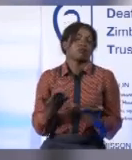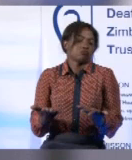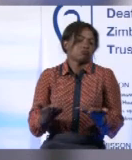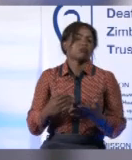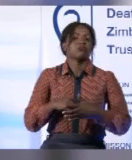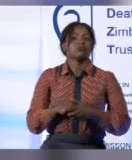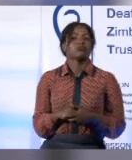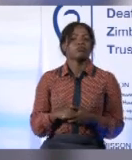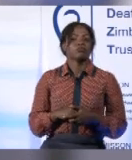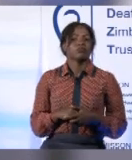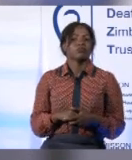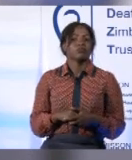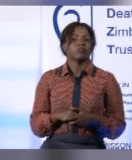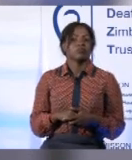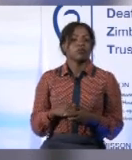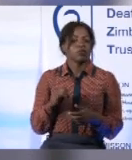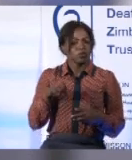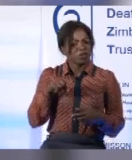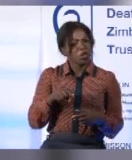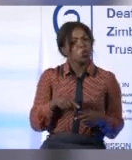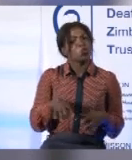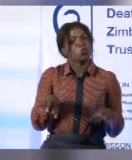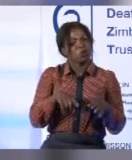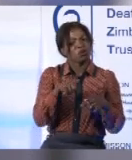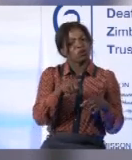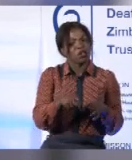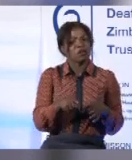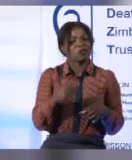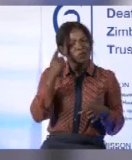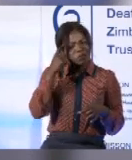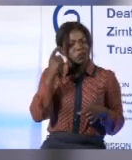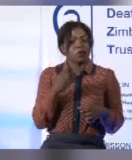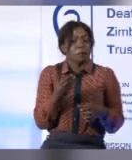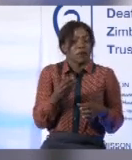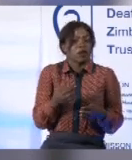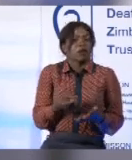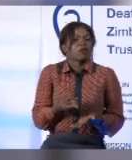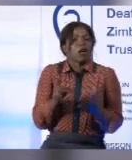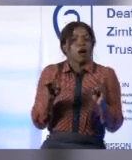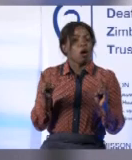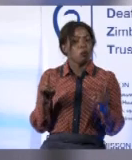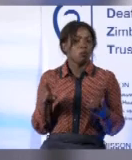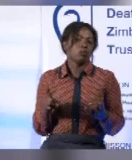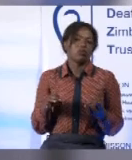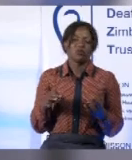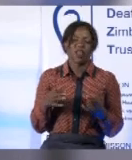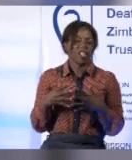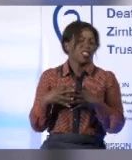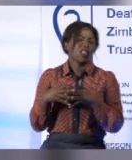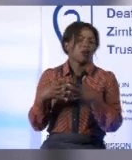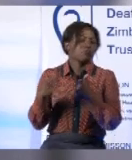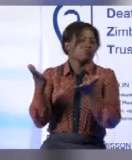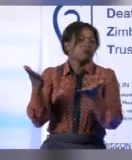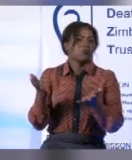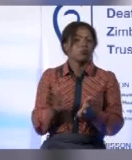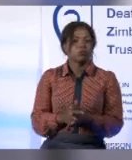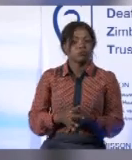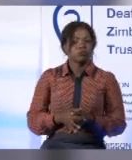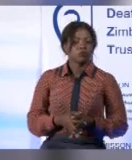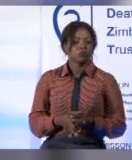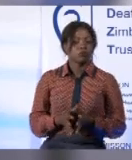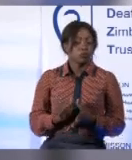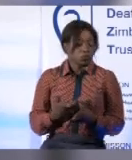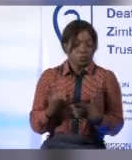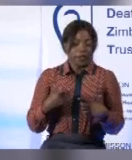But I'm here because I had to find my way out. So I wouldn't care. I would just like, this is what